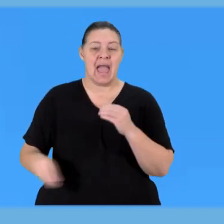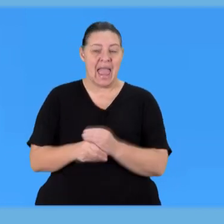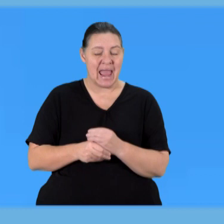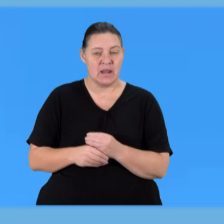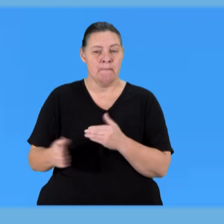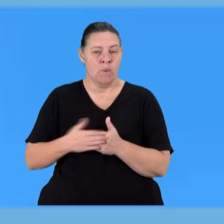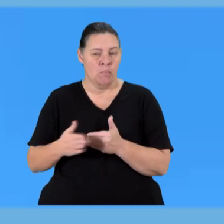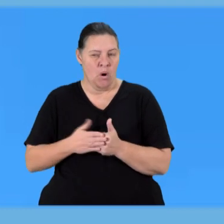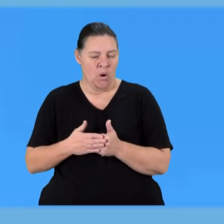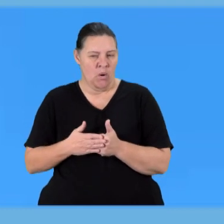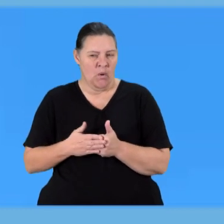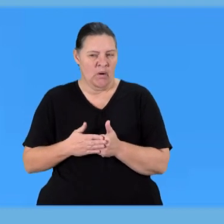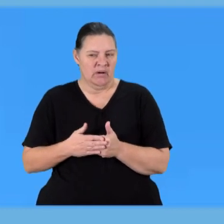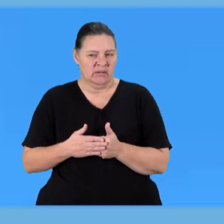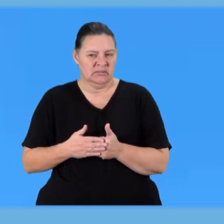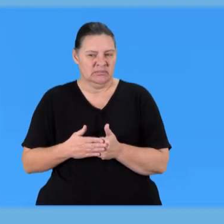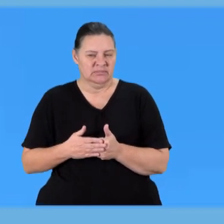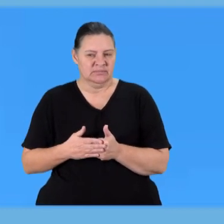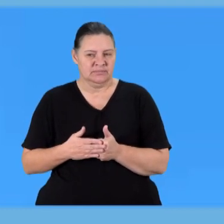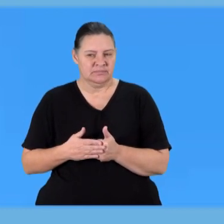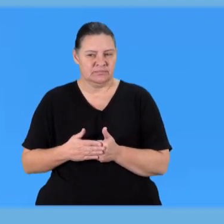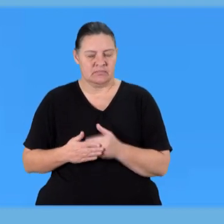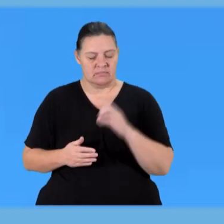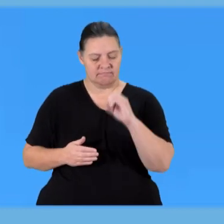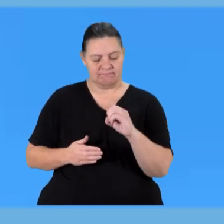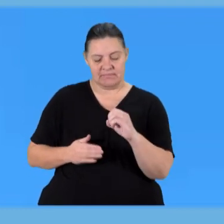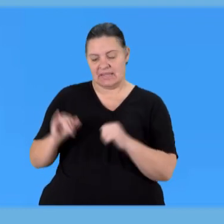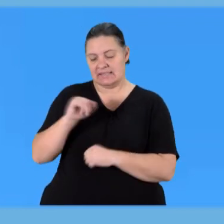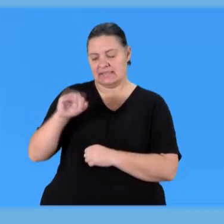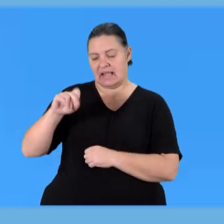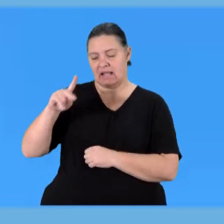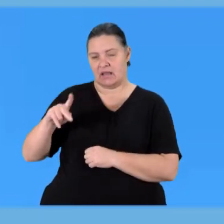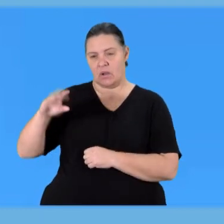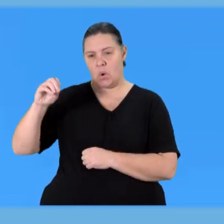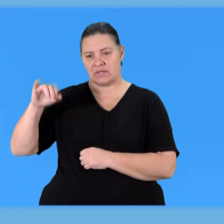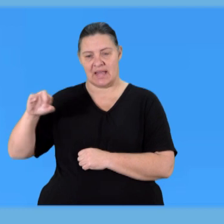add another zinc oxide